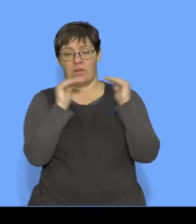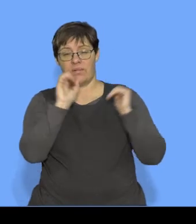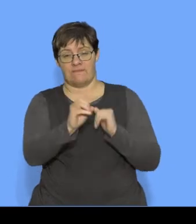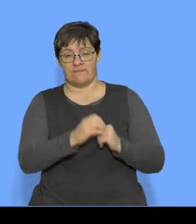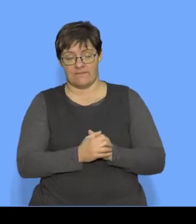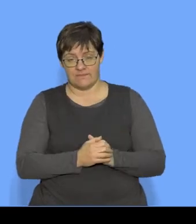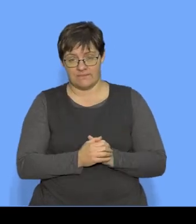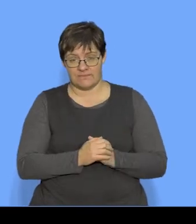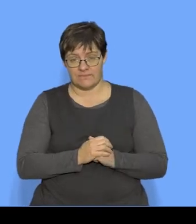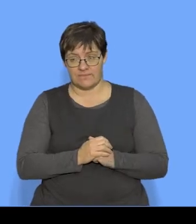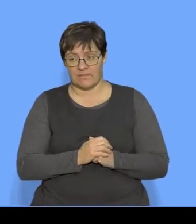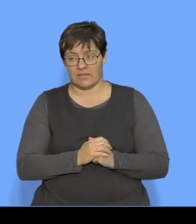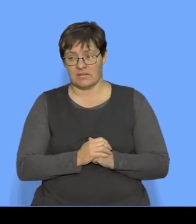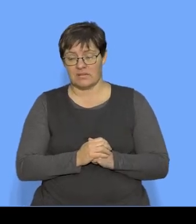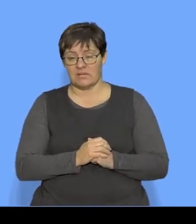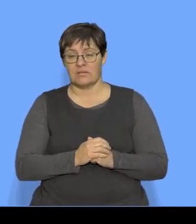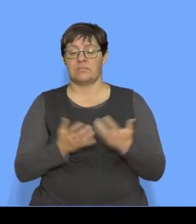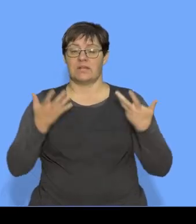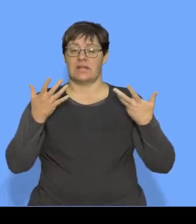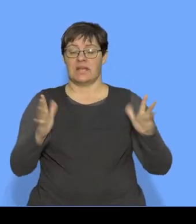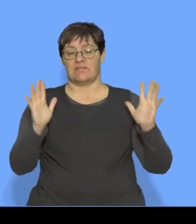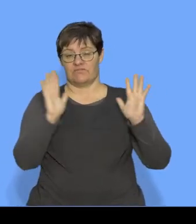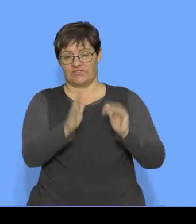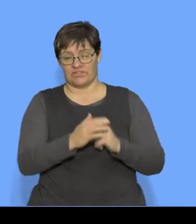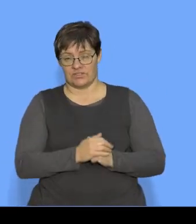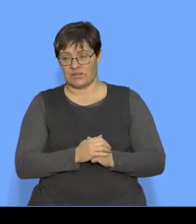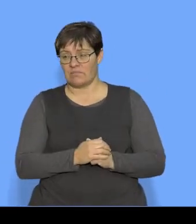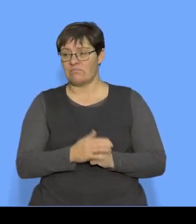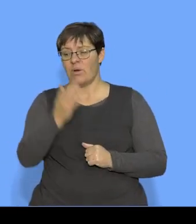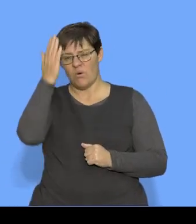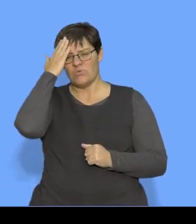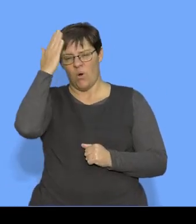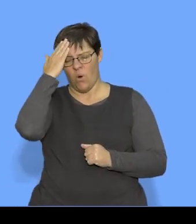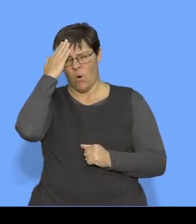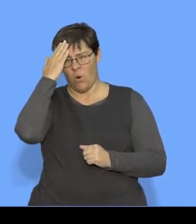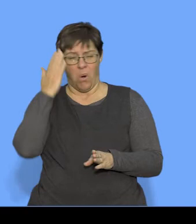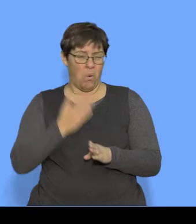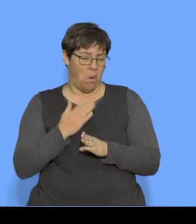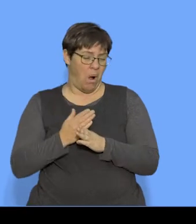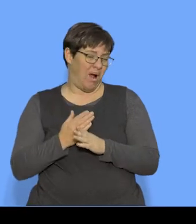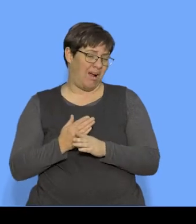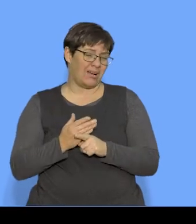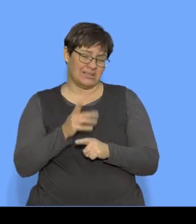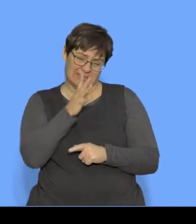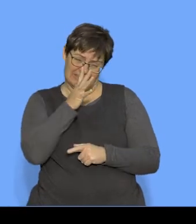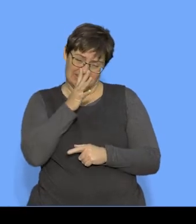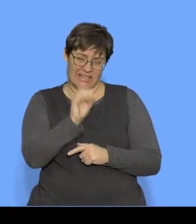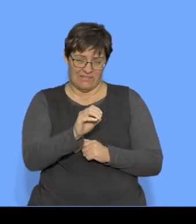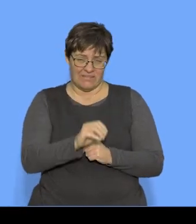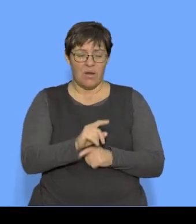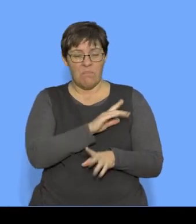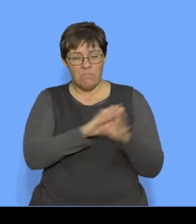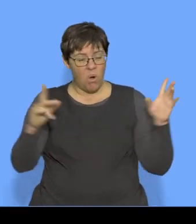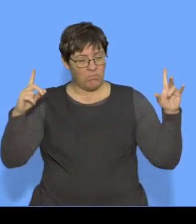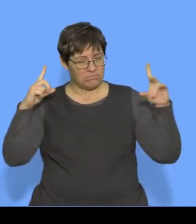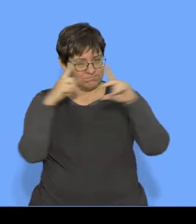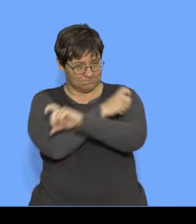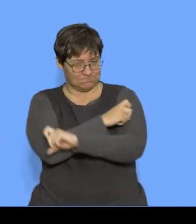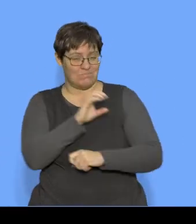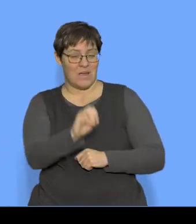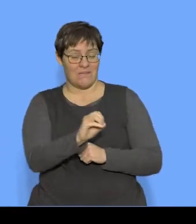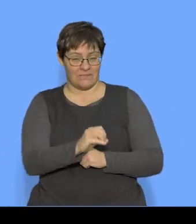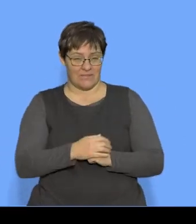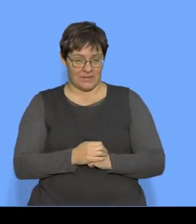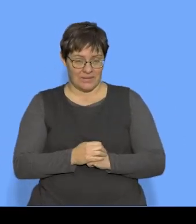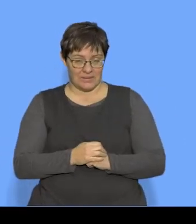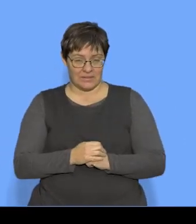are equal. And then that's where you will end it. So I know this is a lot of work, guys. That's why I said to you, this is a more complex